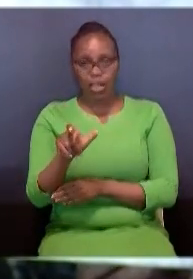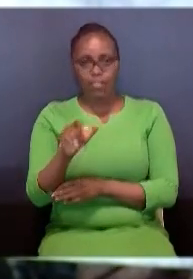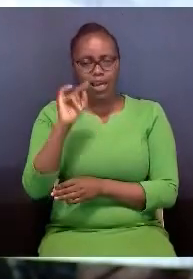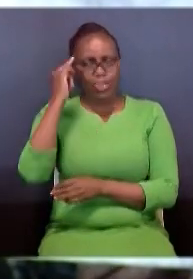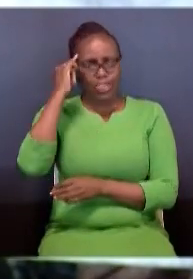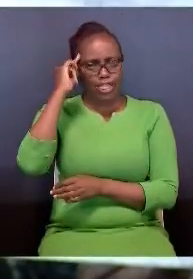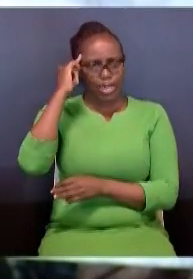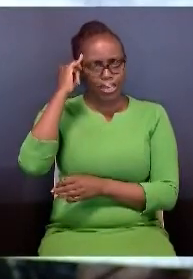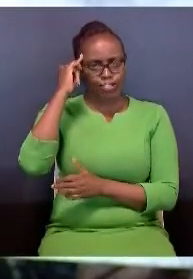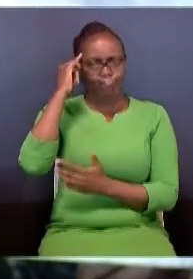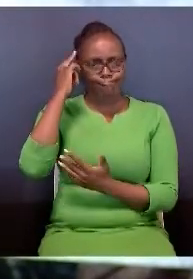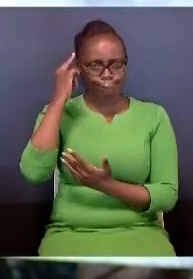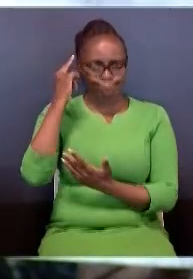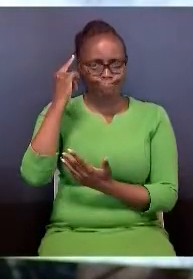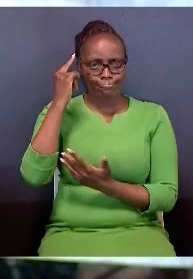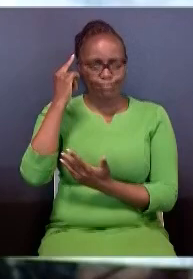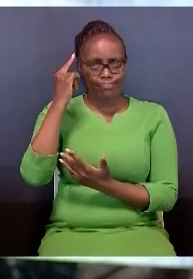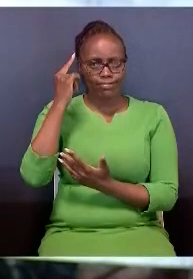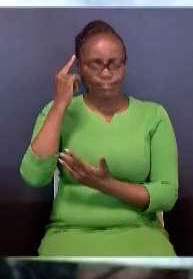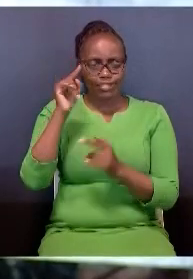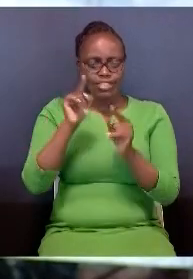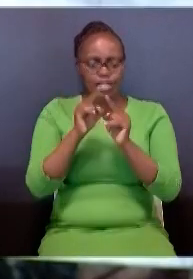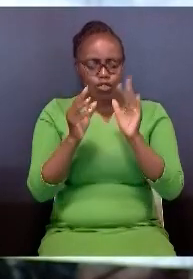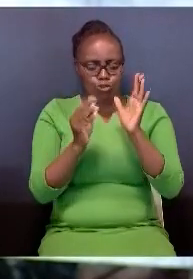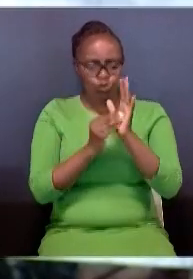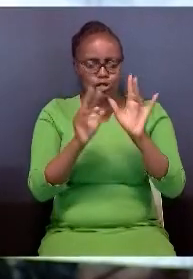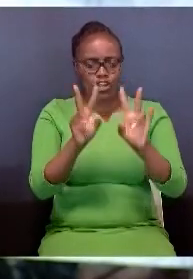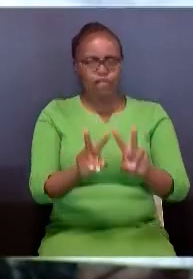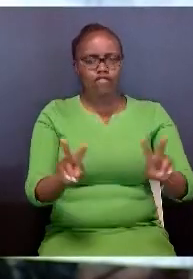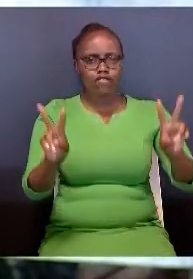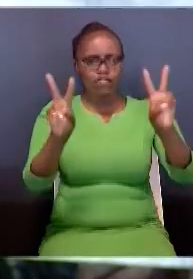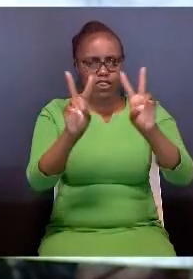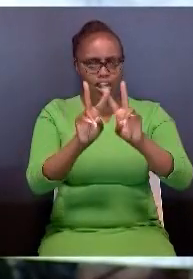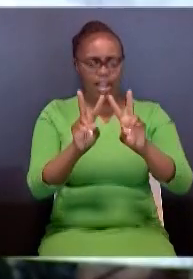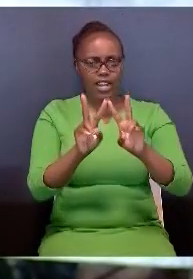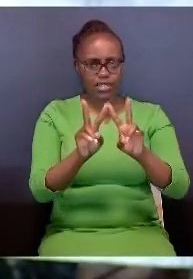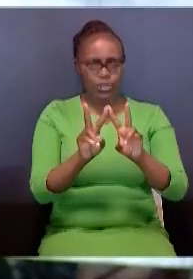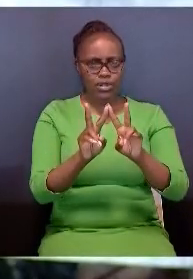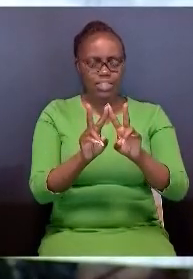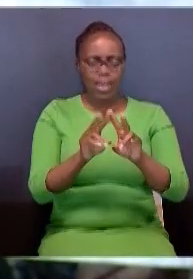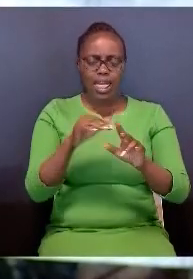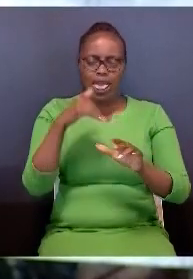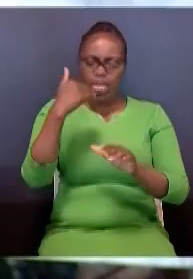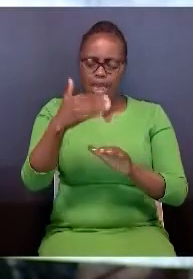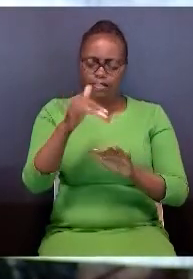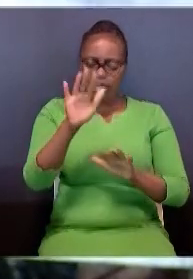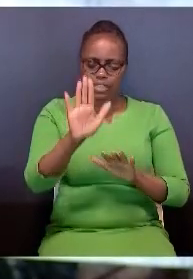think, put value to every step of their way.